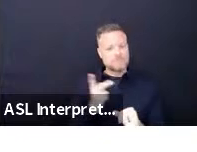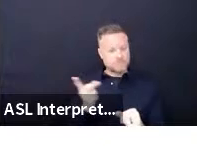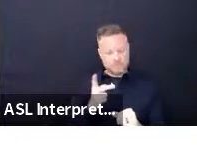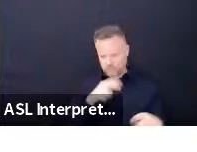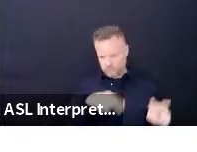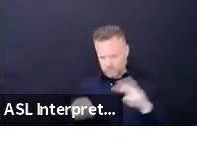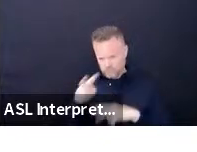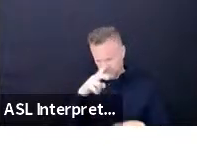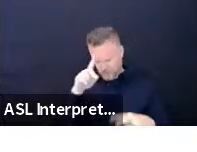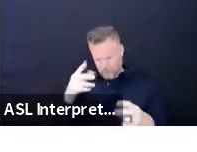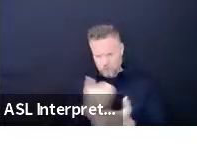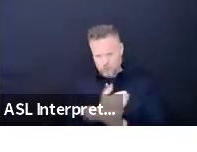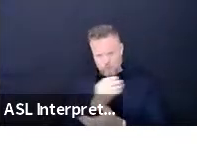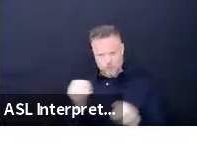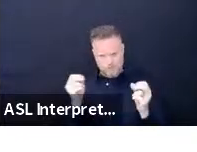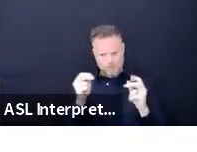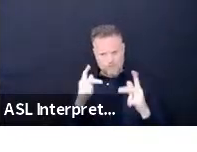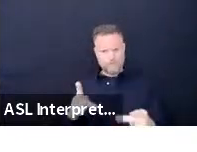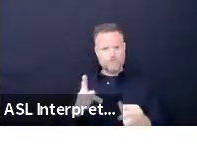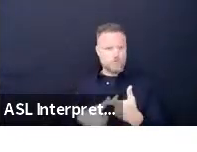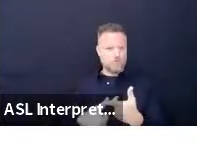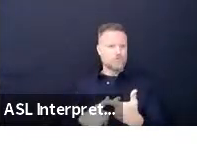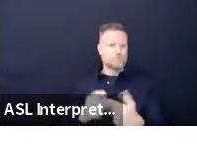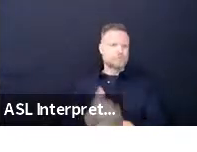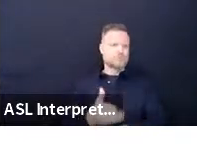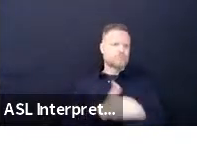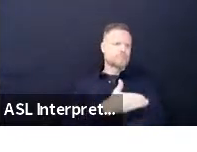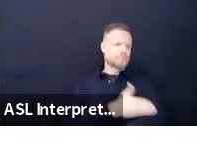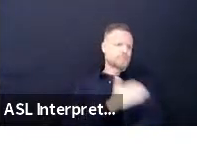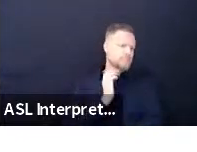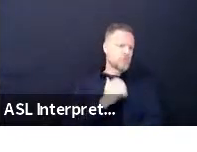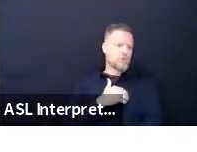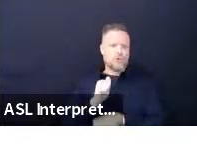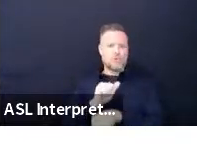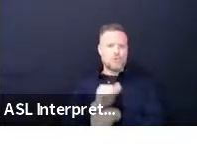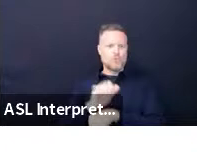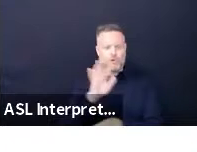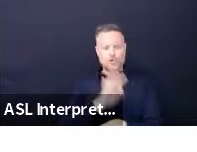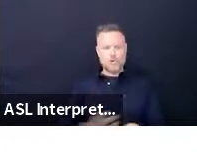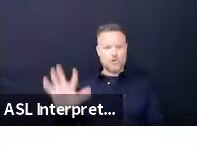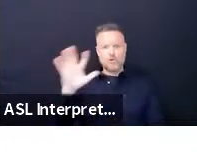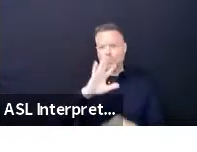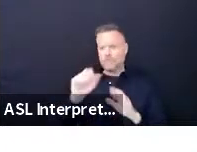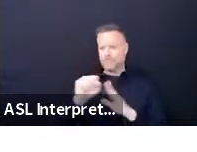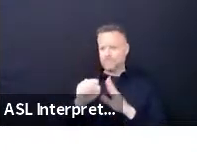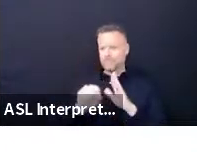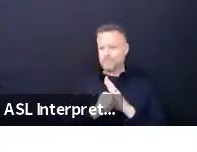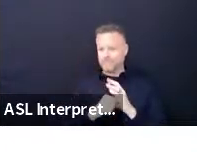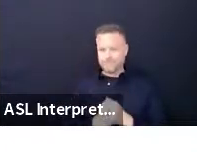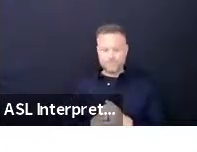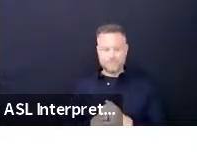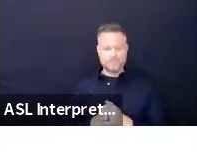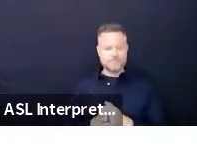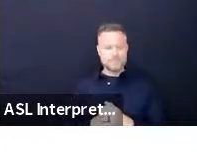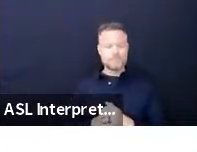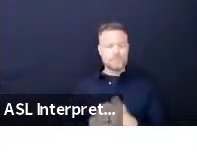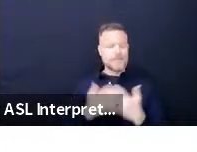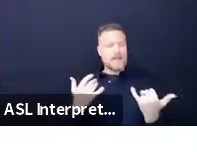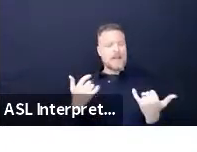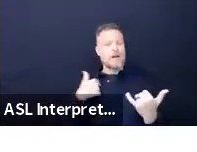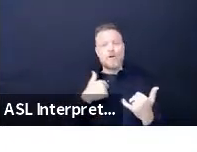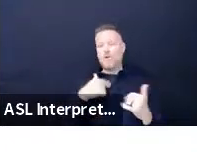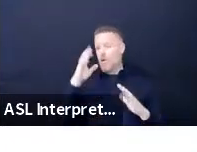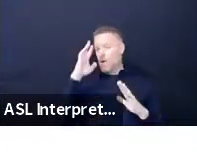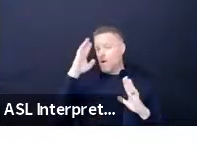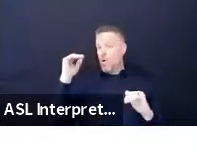for opportunities to better do this work all across the state. So in the next few minutes, what we are hoping to do is